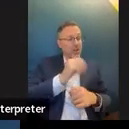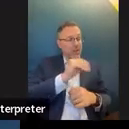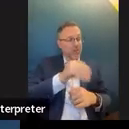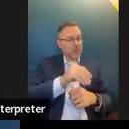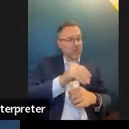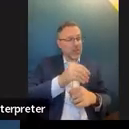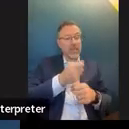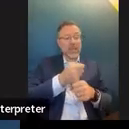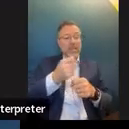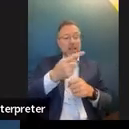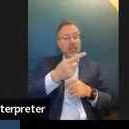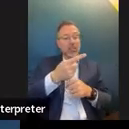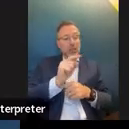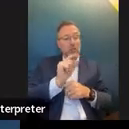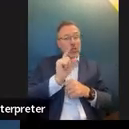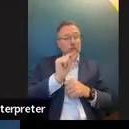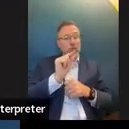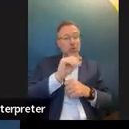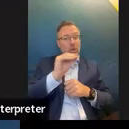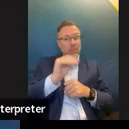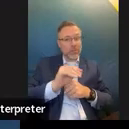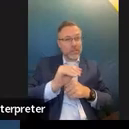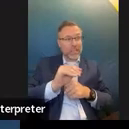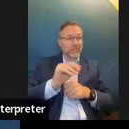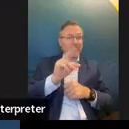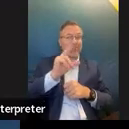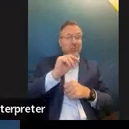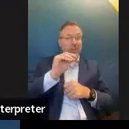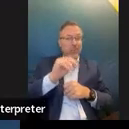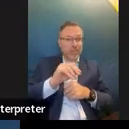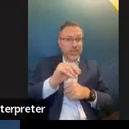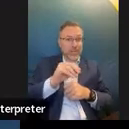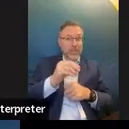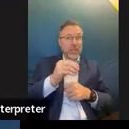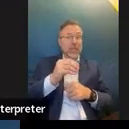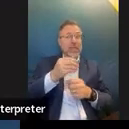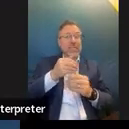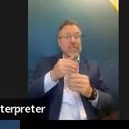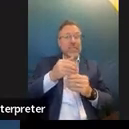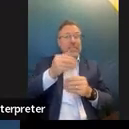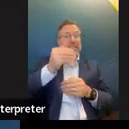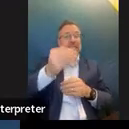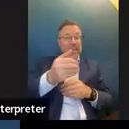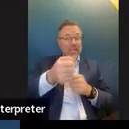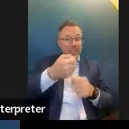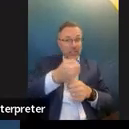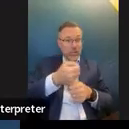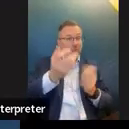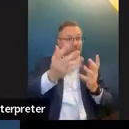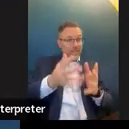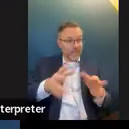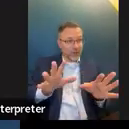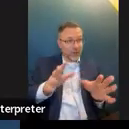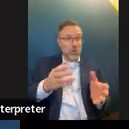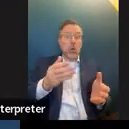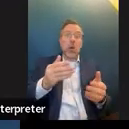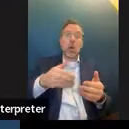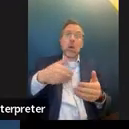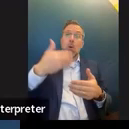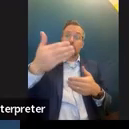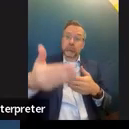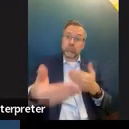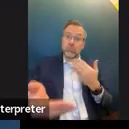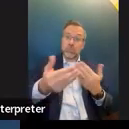And then we get up to there in 1 year, the next year, maybe we want to get to 40 or 50% independence, right?